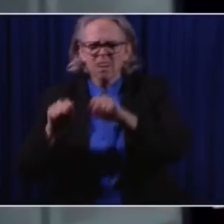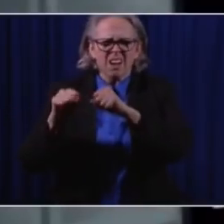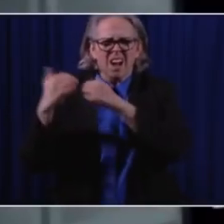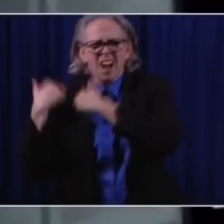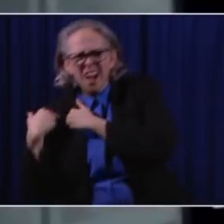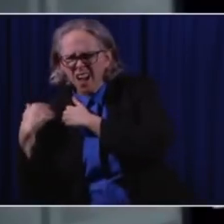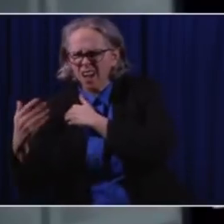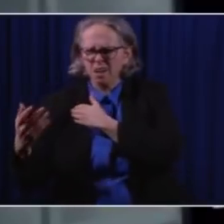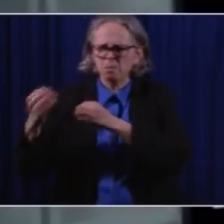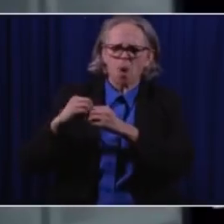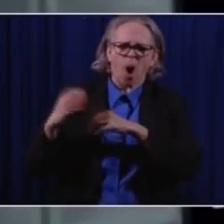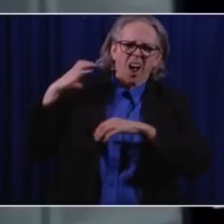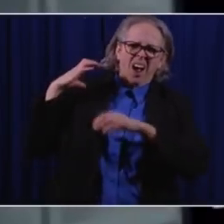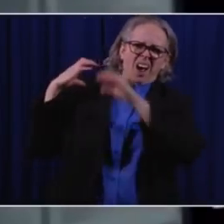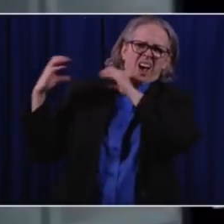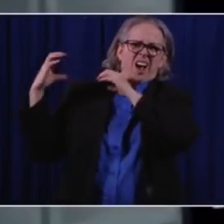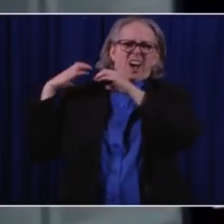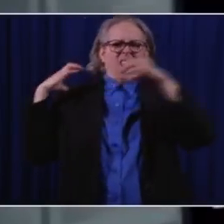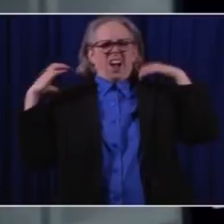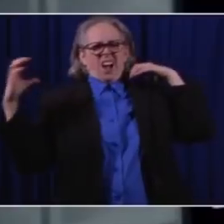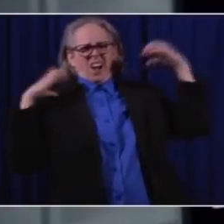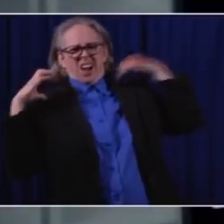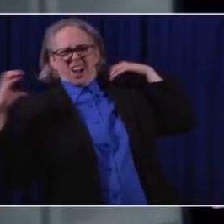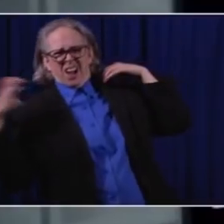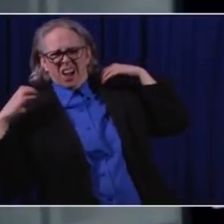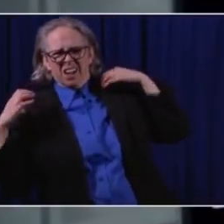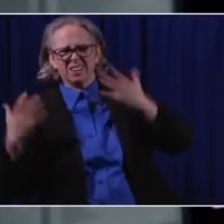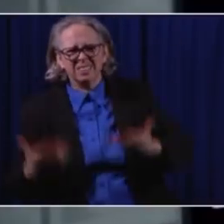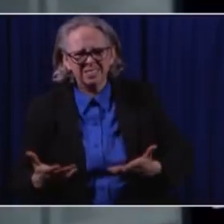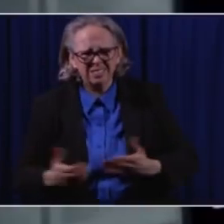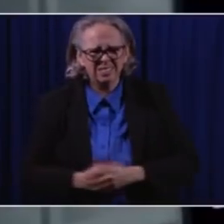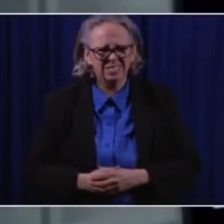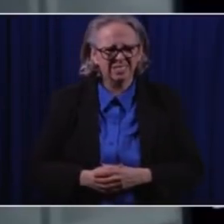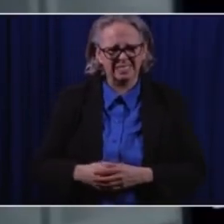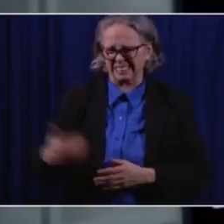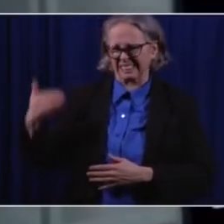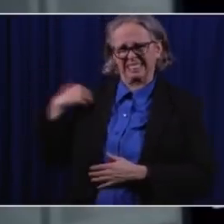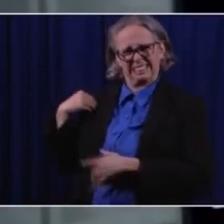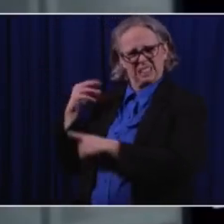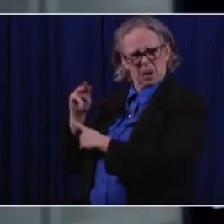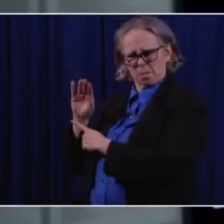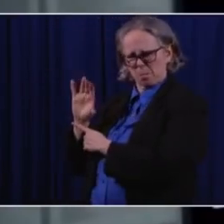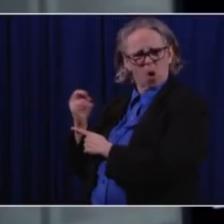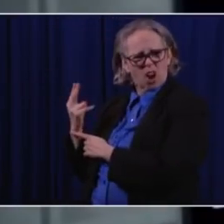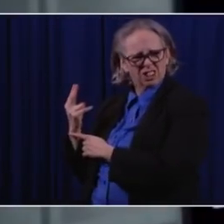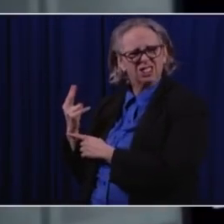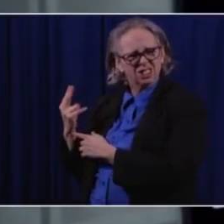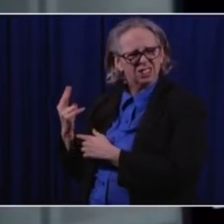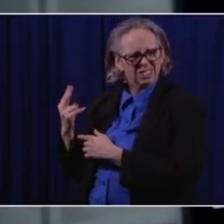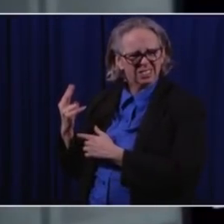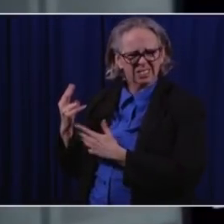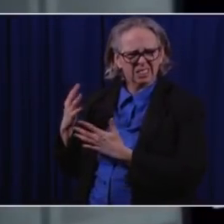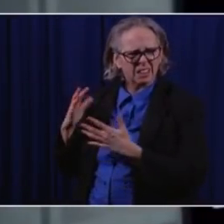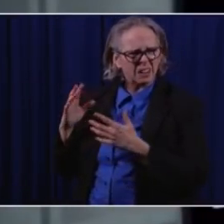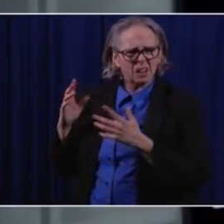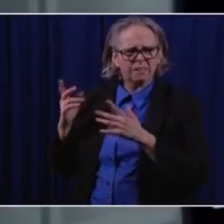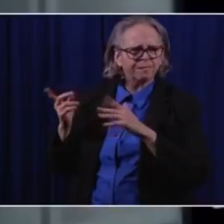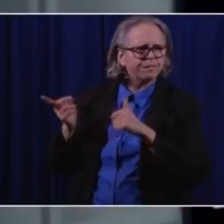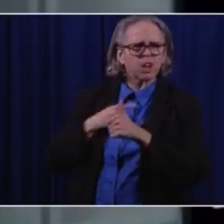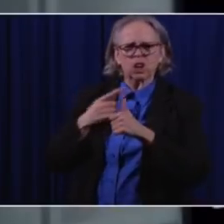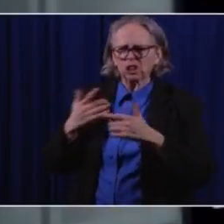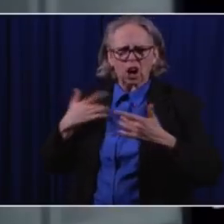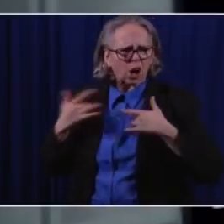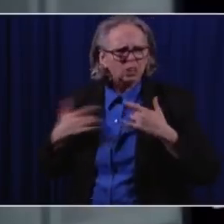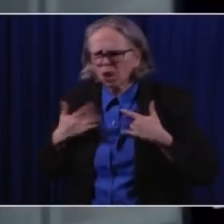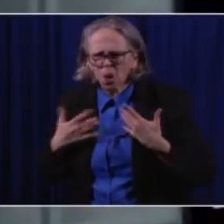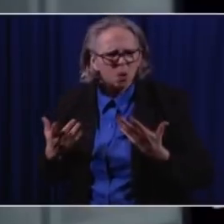well. What we found in March, I think our original worry was, of course, how are nurses going to keep their patients